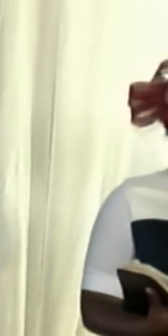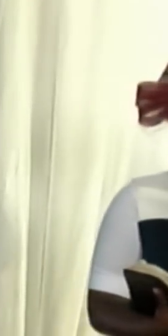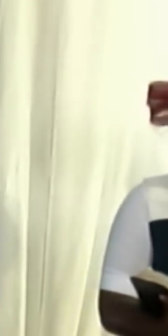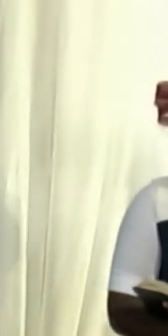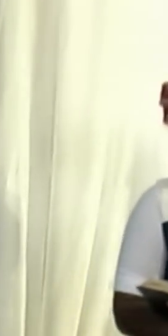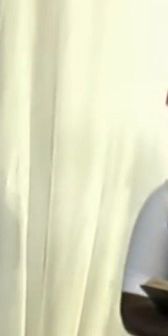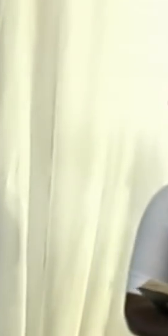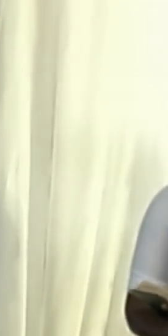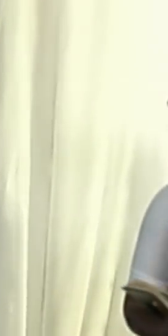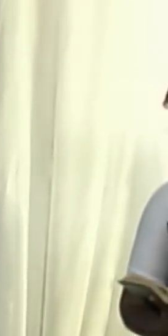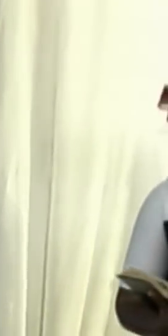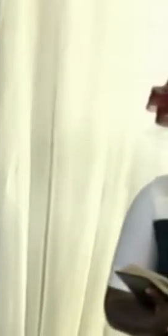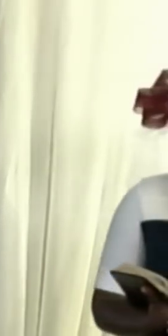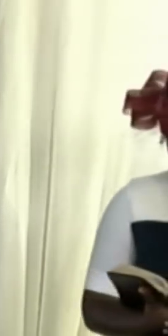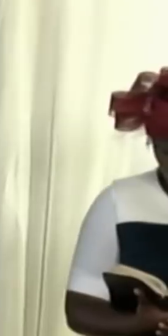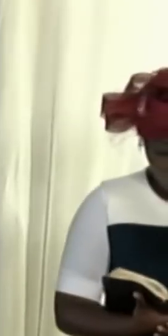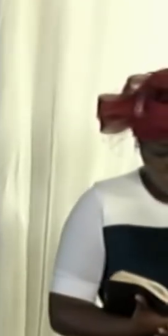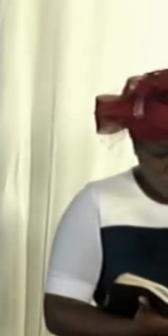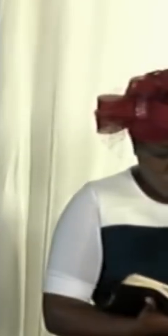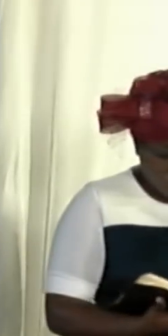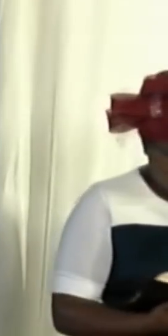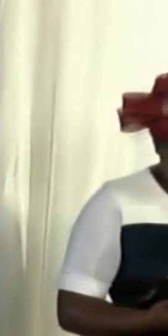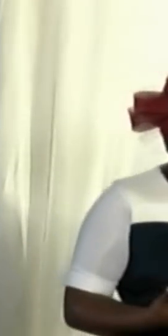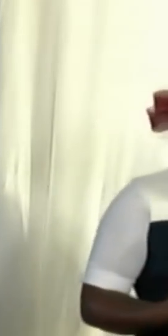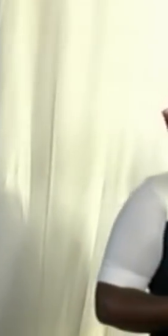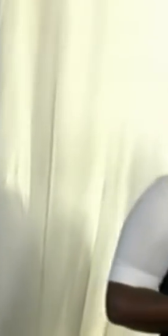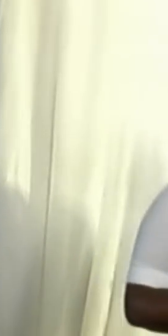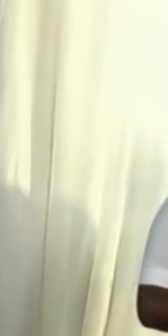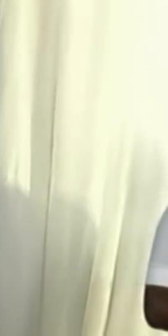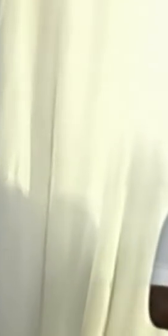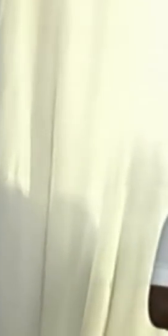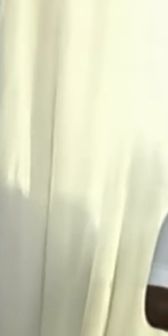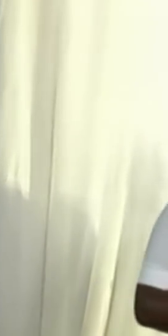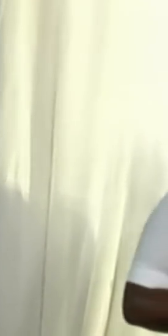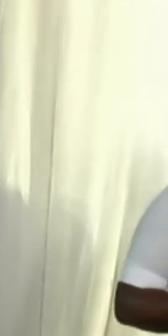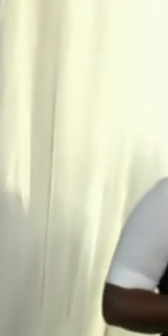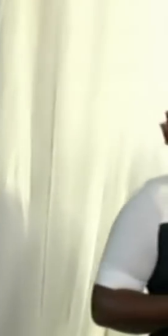So that is Jeremiah chapter number 8.